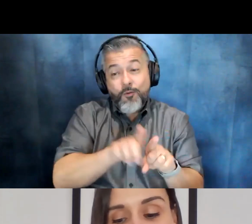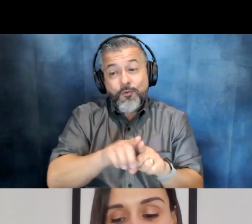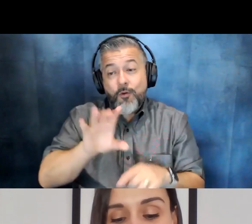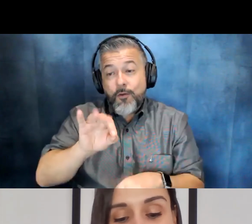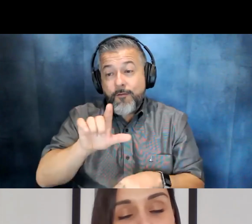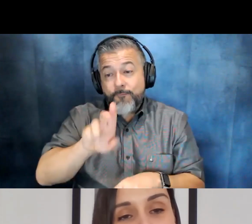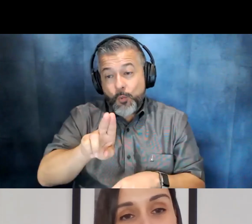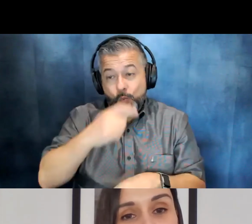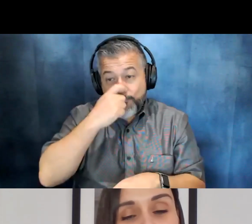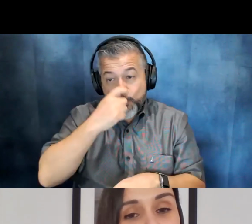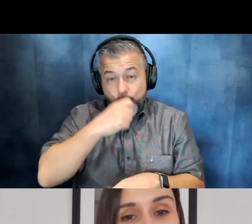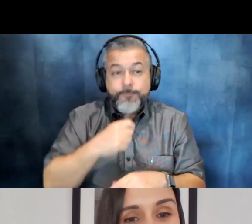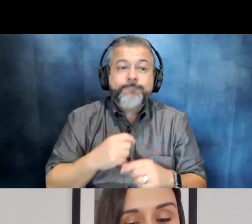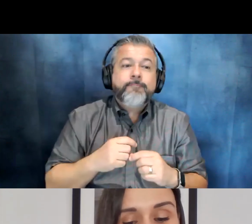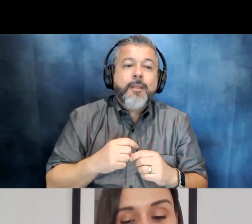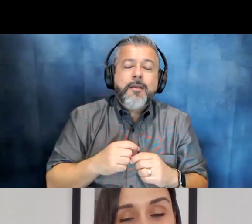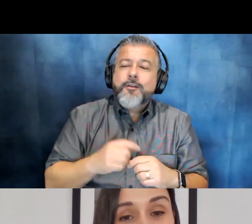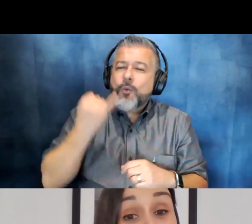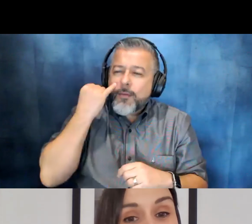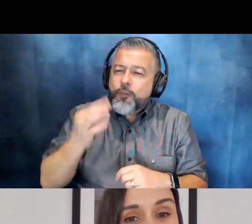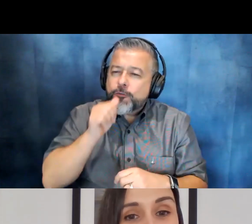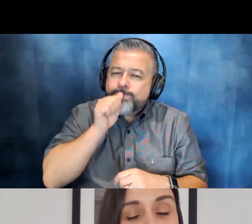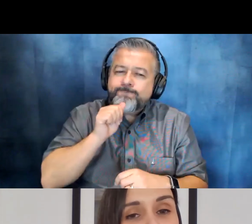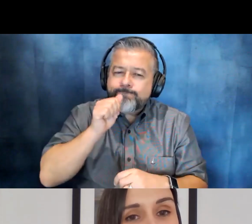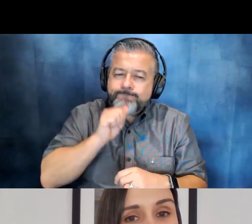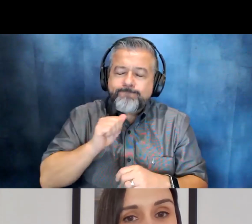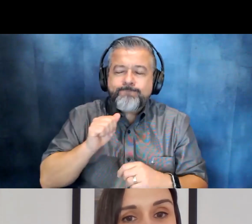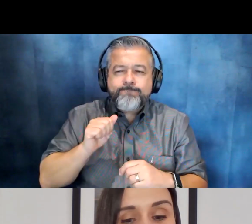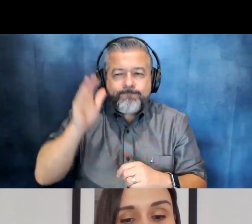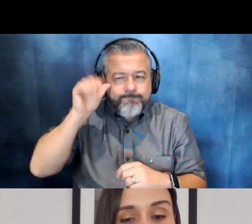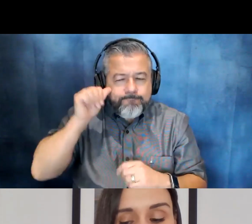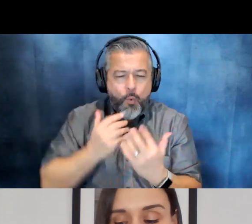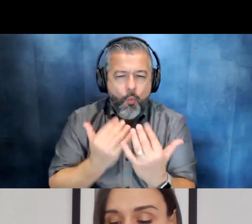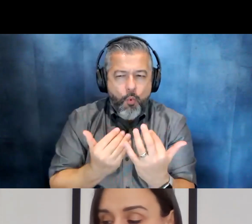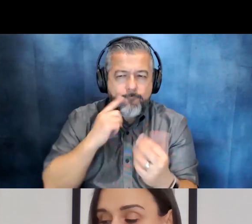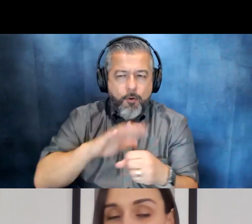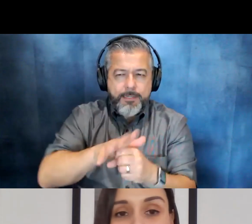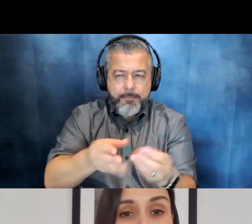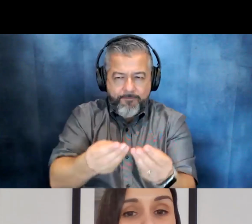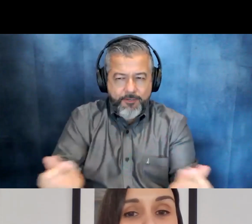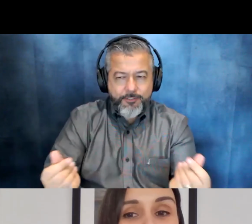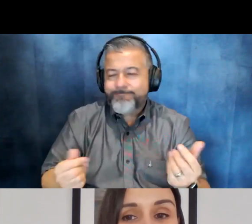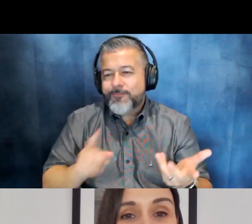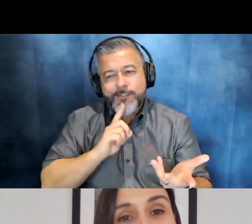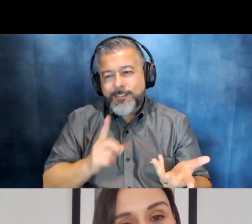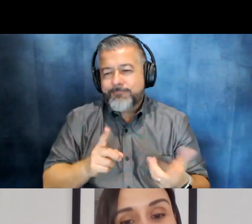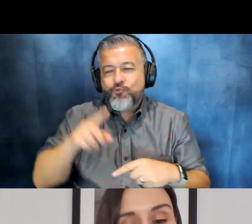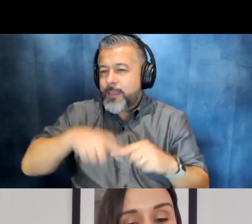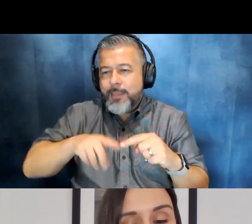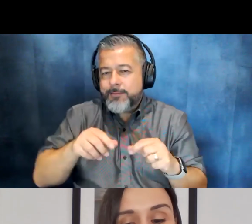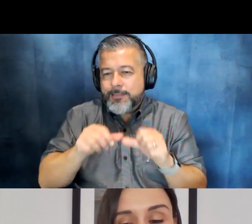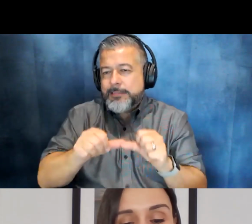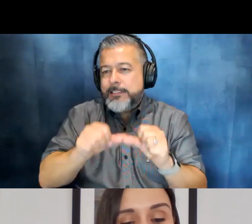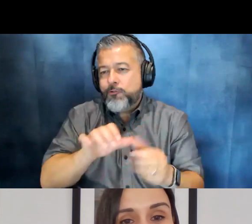trying to wait out the pandemic just isn't going to be realistic for some of these important issues that we're talking about today.